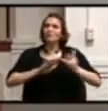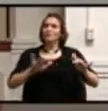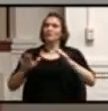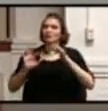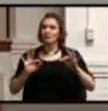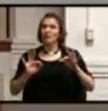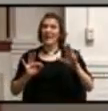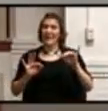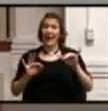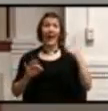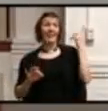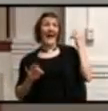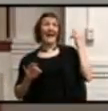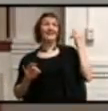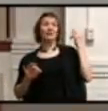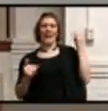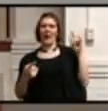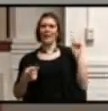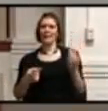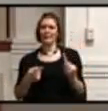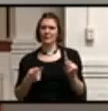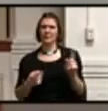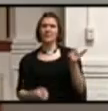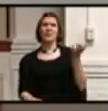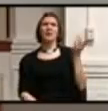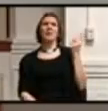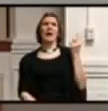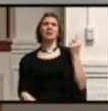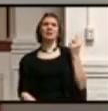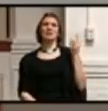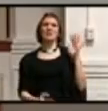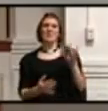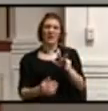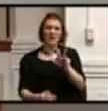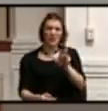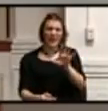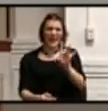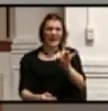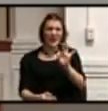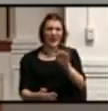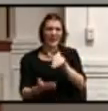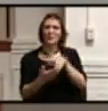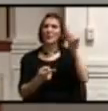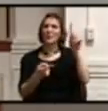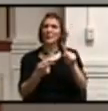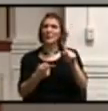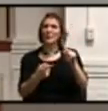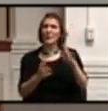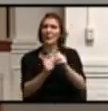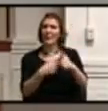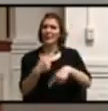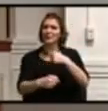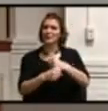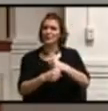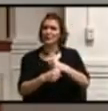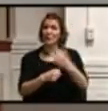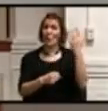which was a decrease from last year of $389,000, and that decrease is really due to